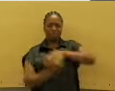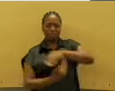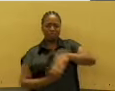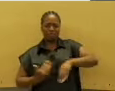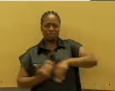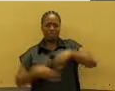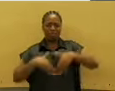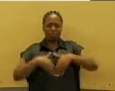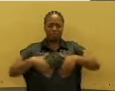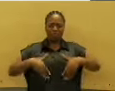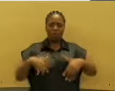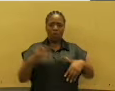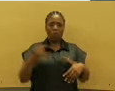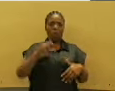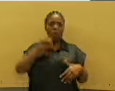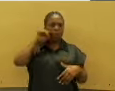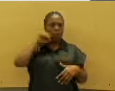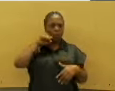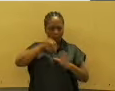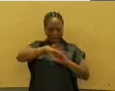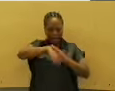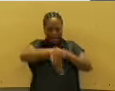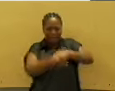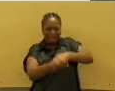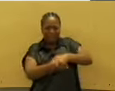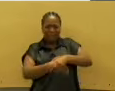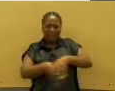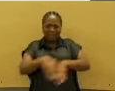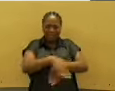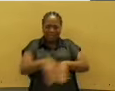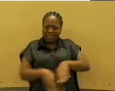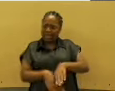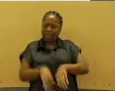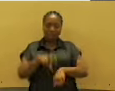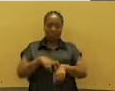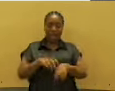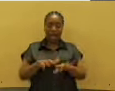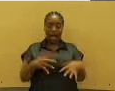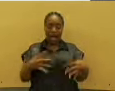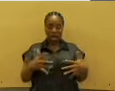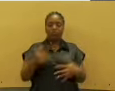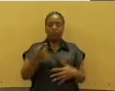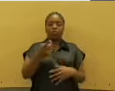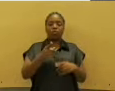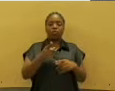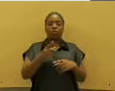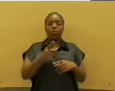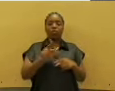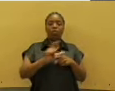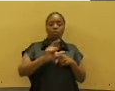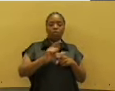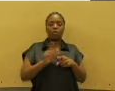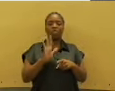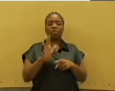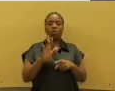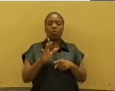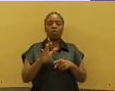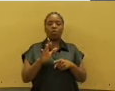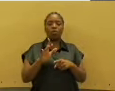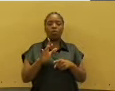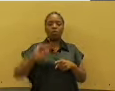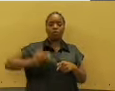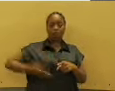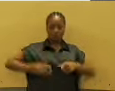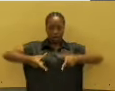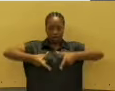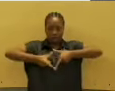dangerous ways of doing this, and it's very important that when we're busy teaching people how to wear female condoms, for an example, how to wear condoms, that we include this as well, because it's